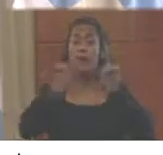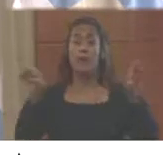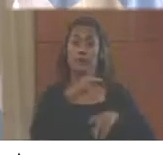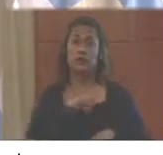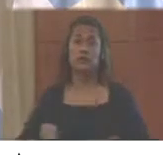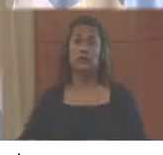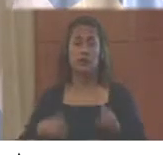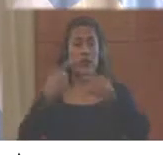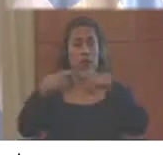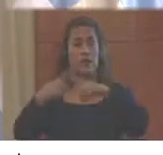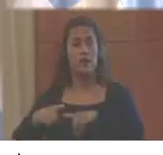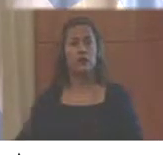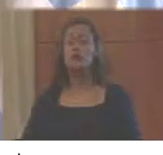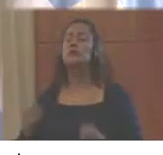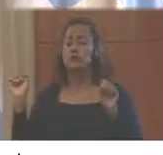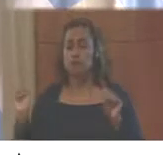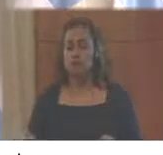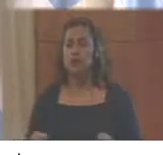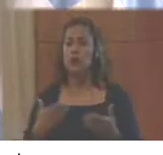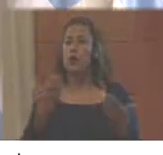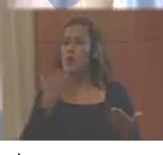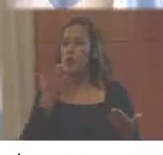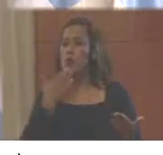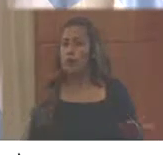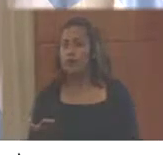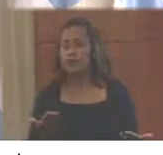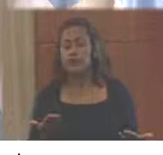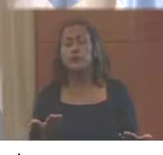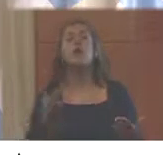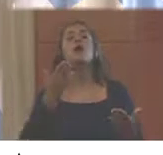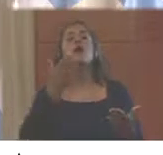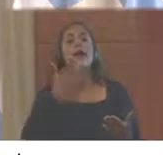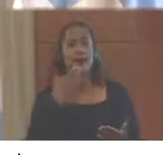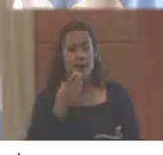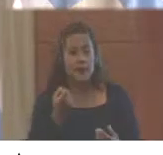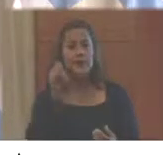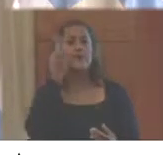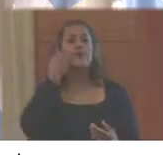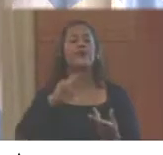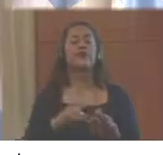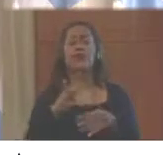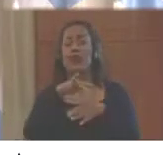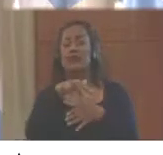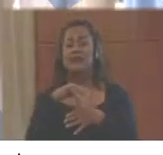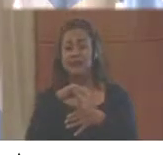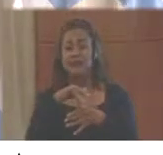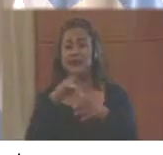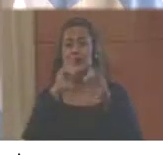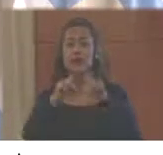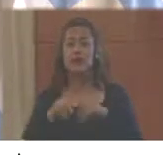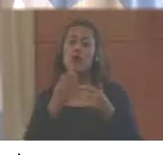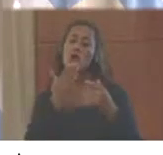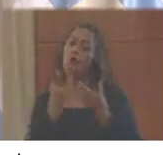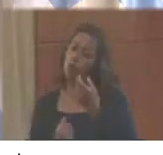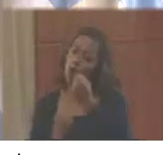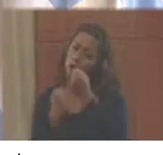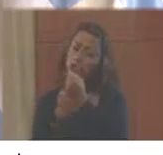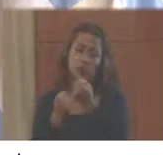the private sector in the business sector, because they have a